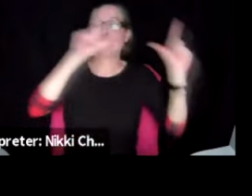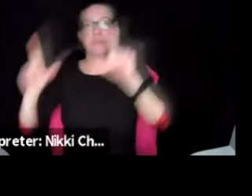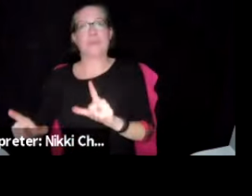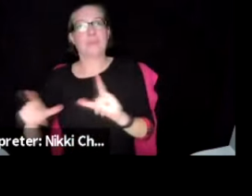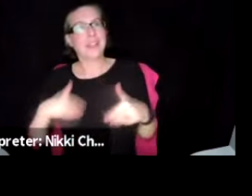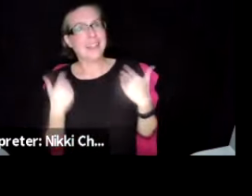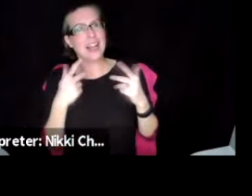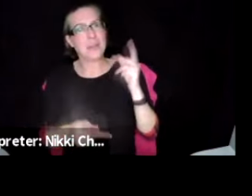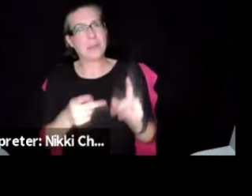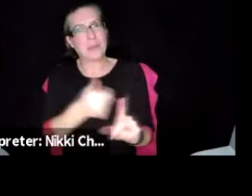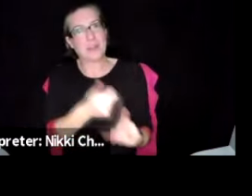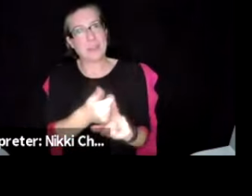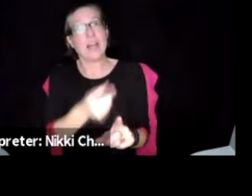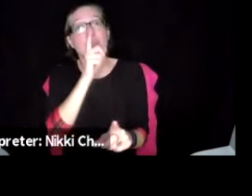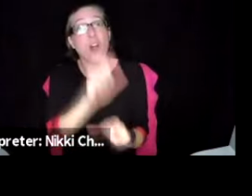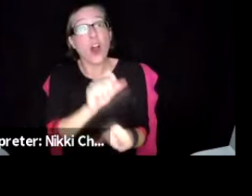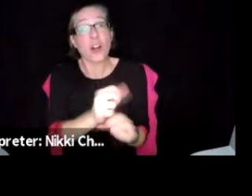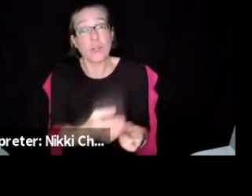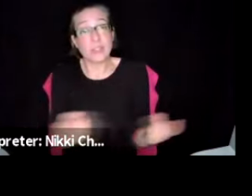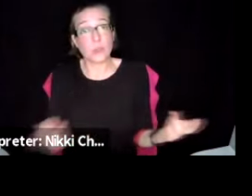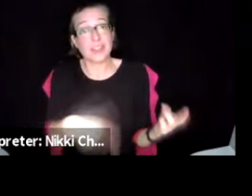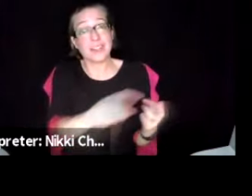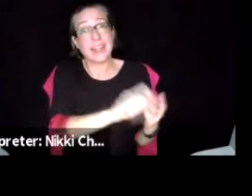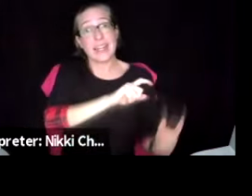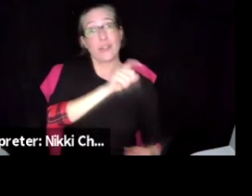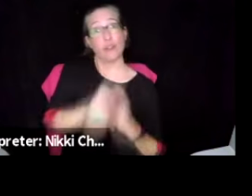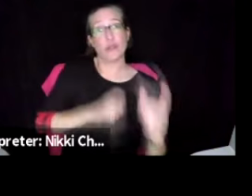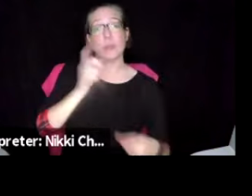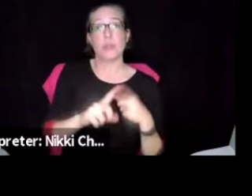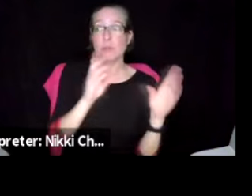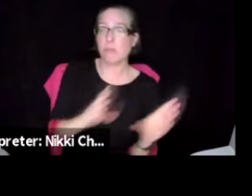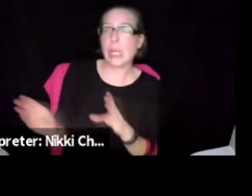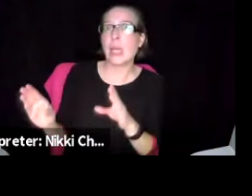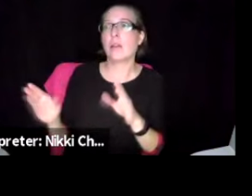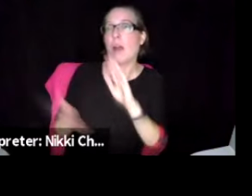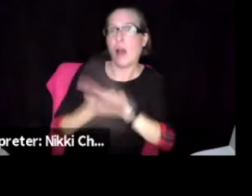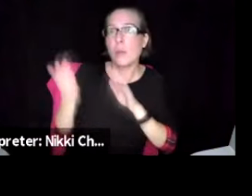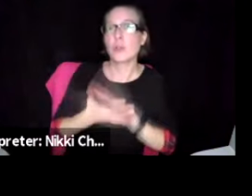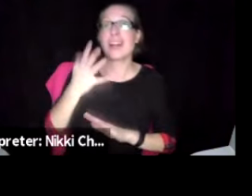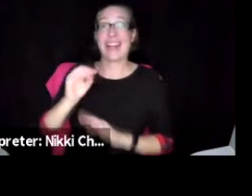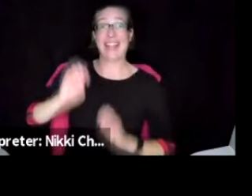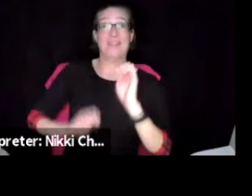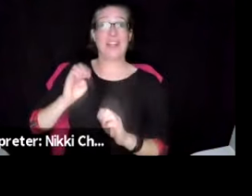the contribution that they can make to planning, operating, and evaluating programs, and